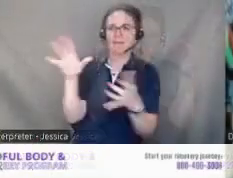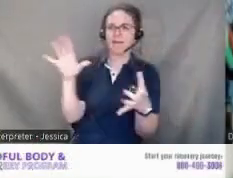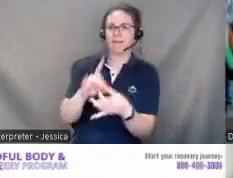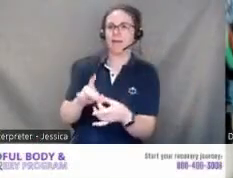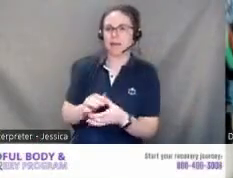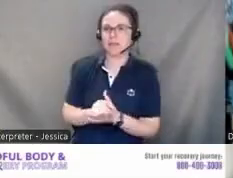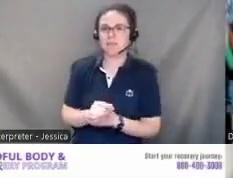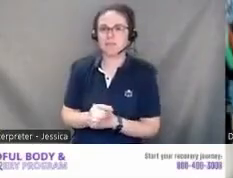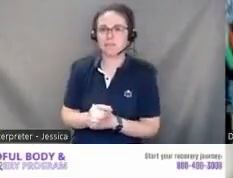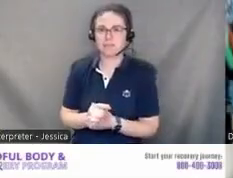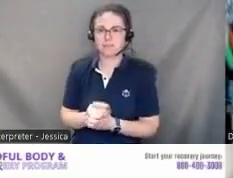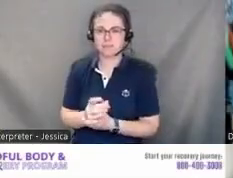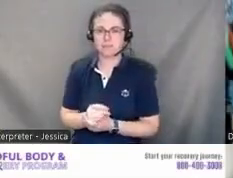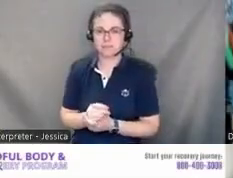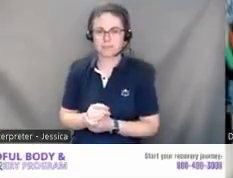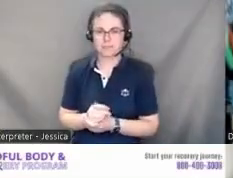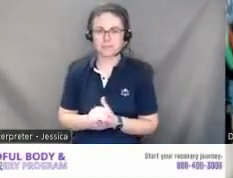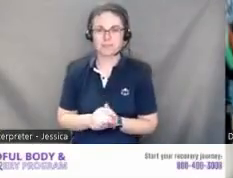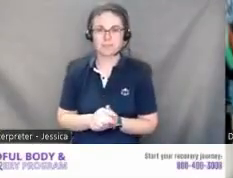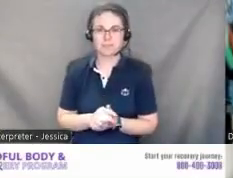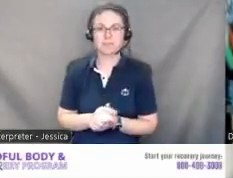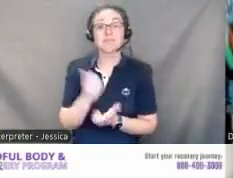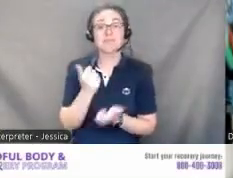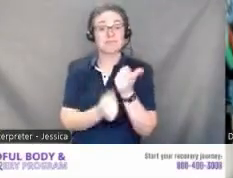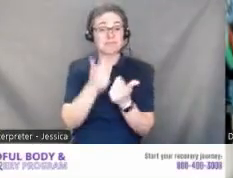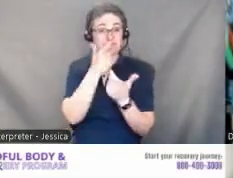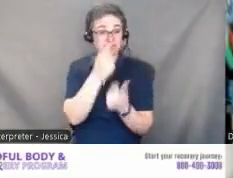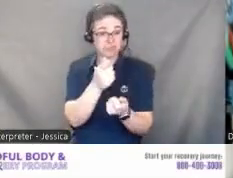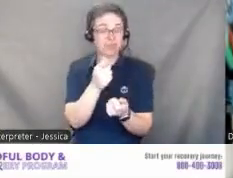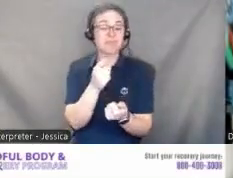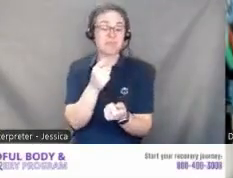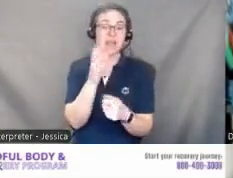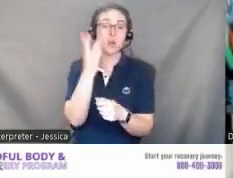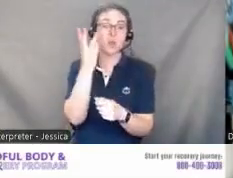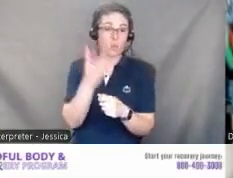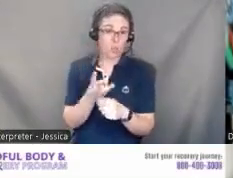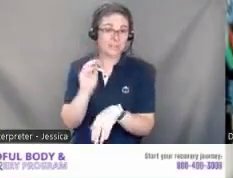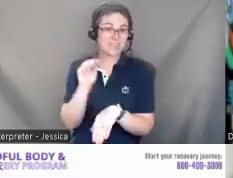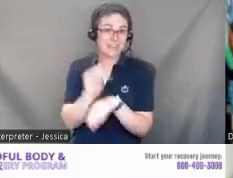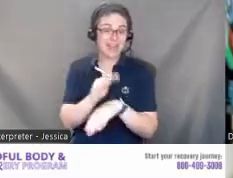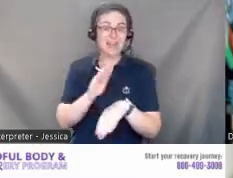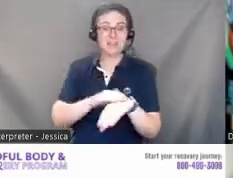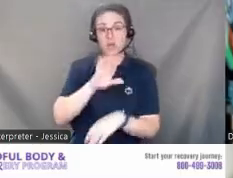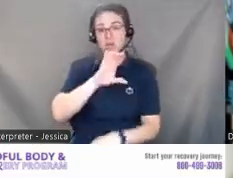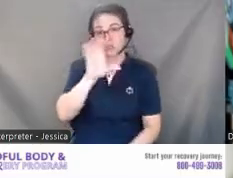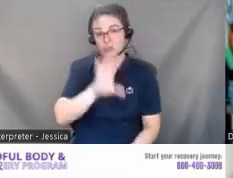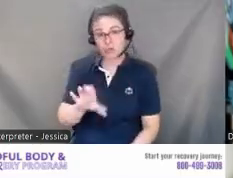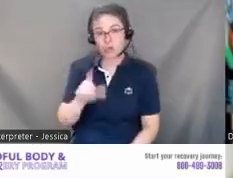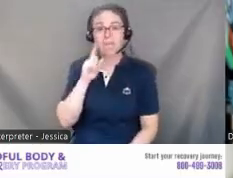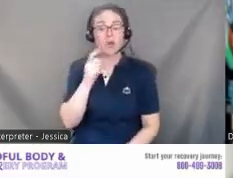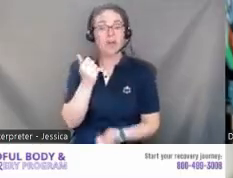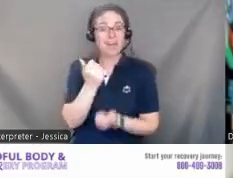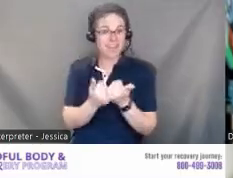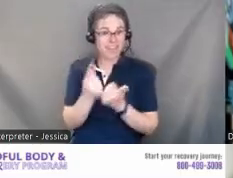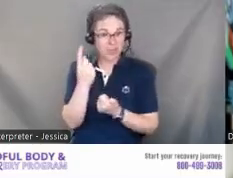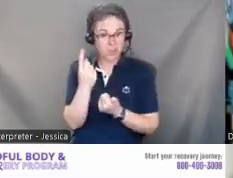And anybody interested, I will get you. As I said, my group is on Wednesday nights. It's on Zoom, and it's for anyone who